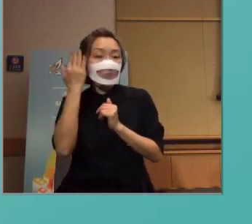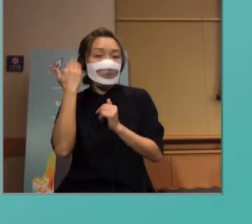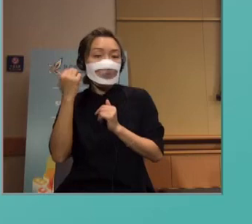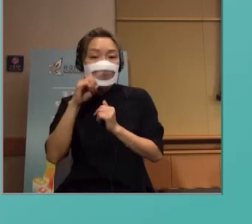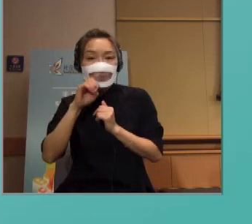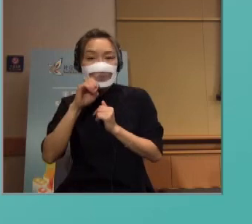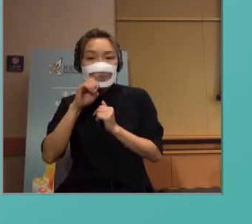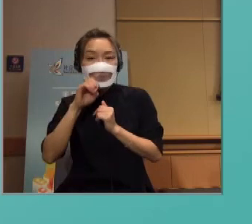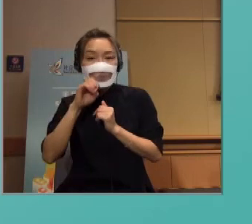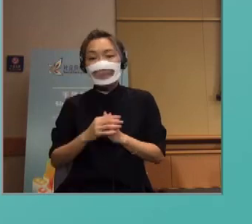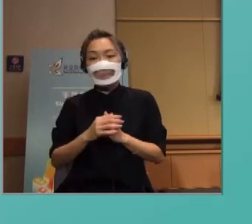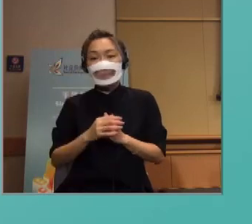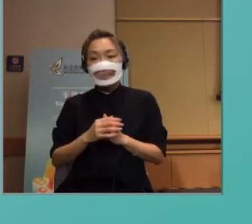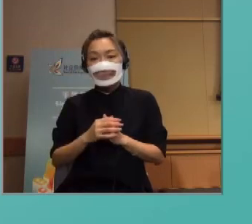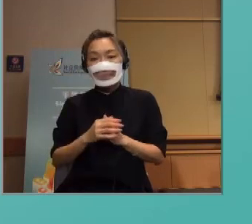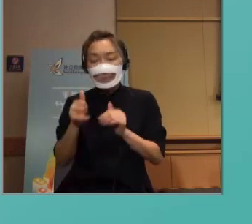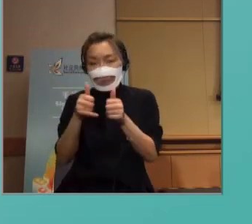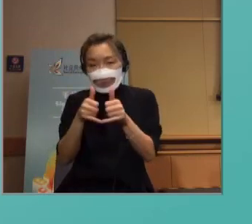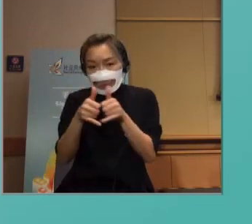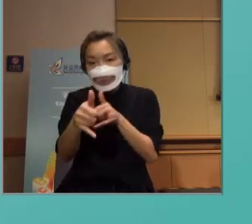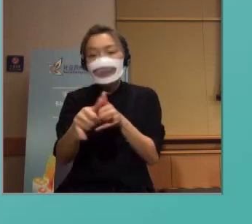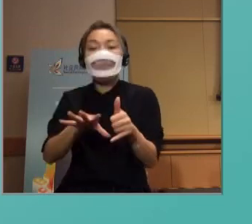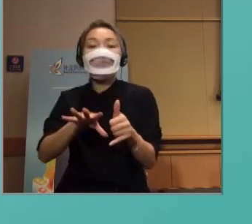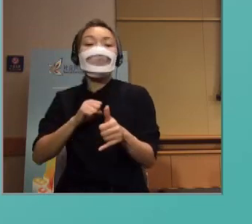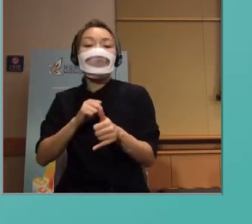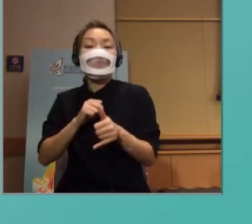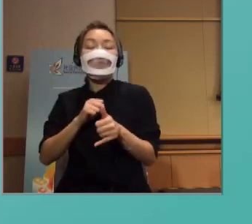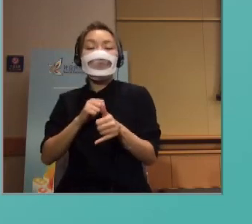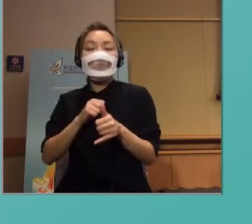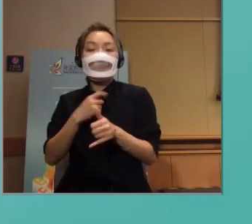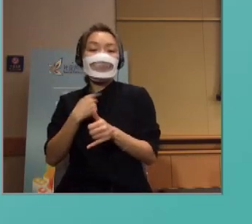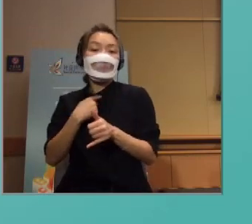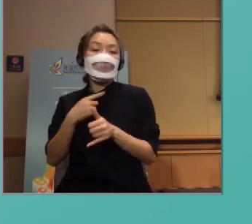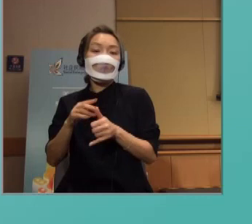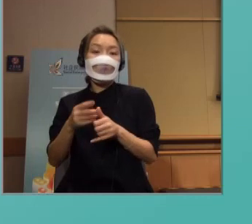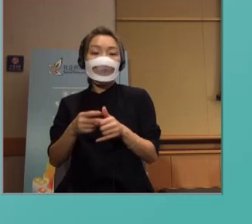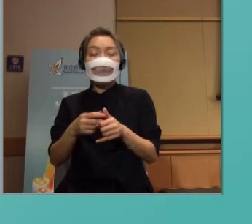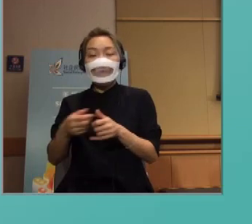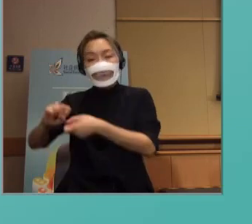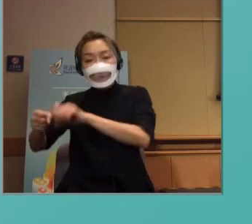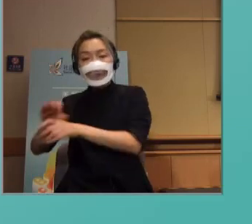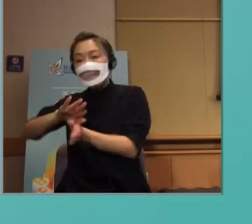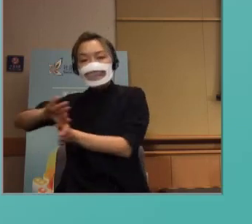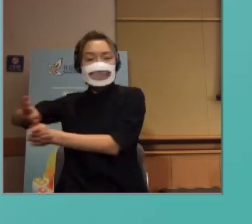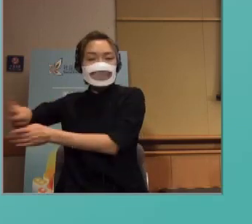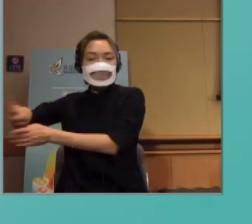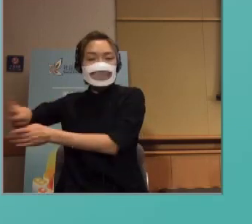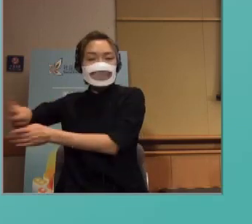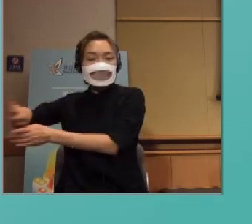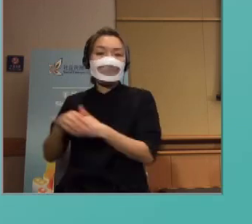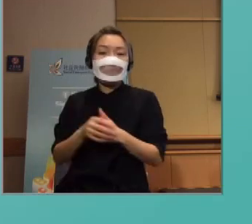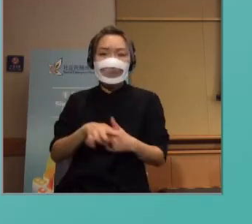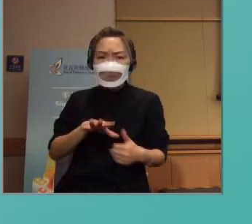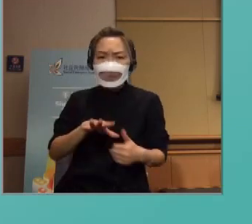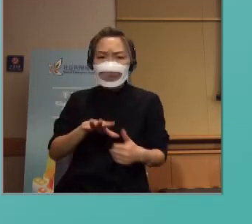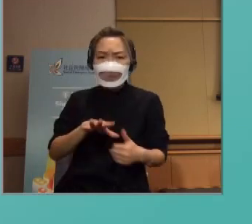How can we bring it to real life? And these are where innovations such as the 3D panels we have that basically gives the user